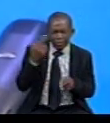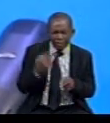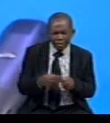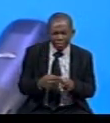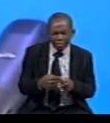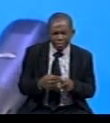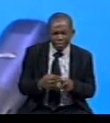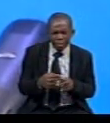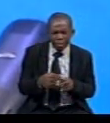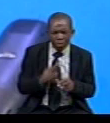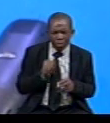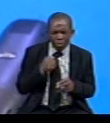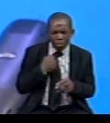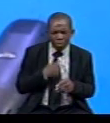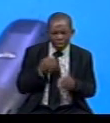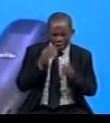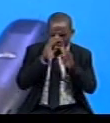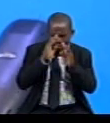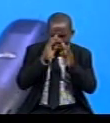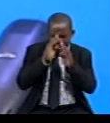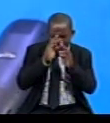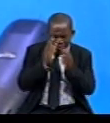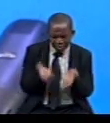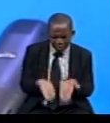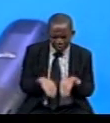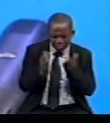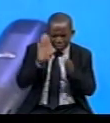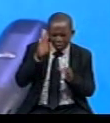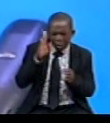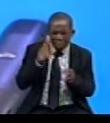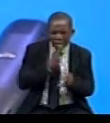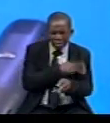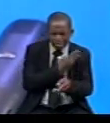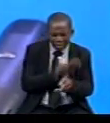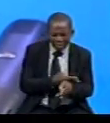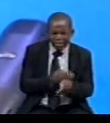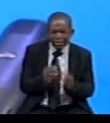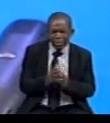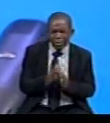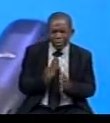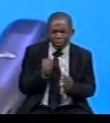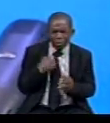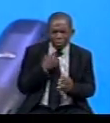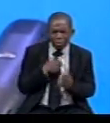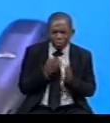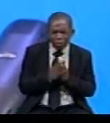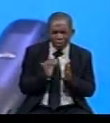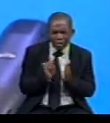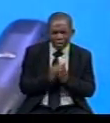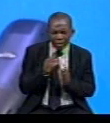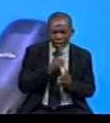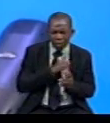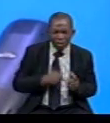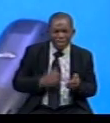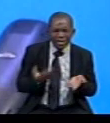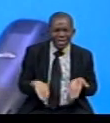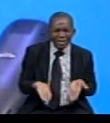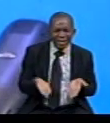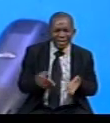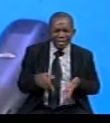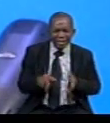exalt Your faithfulness. We are saying, Lord, let Your name be exalted in